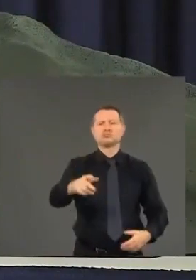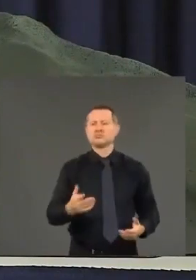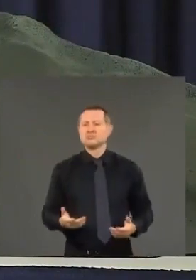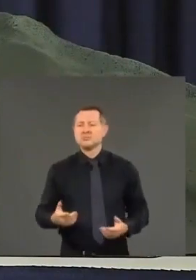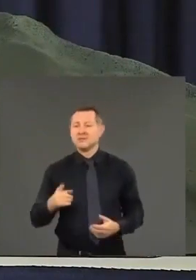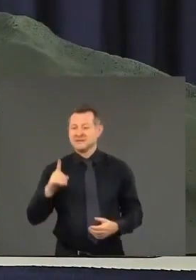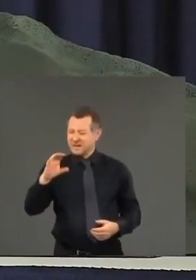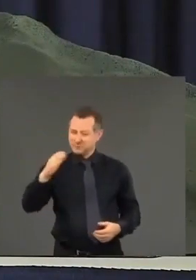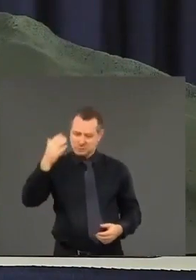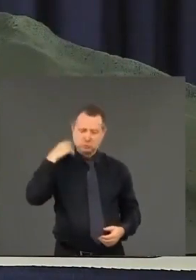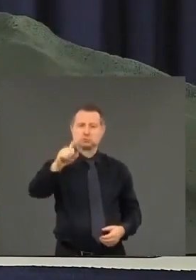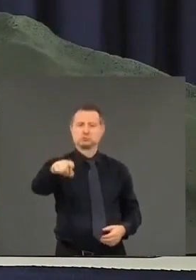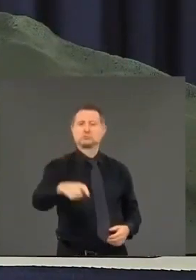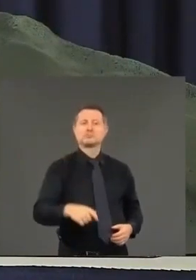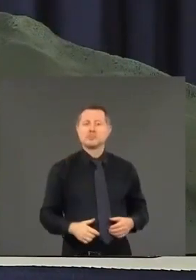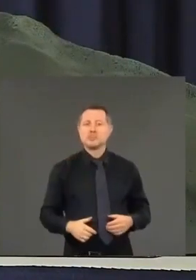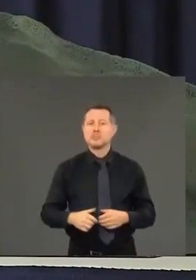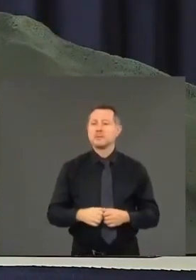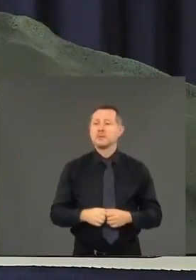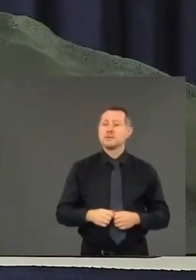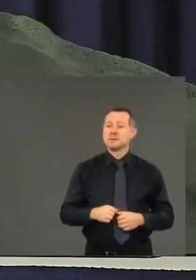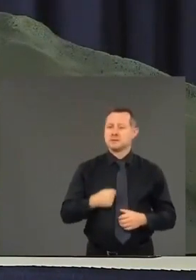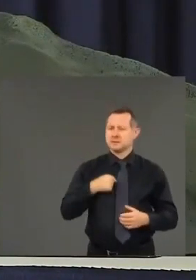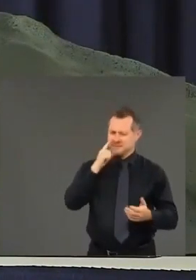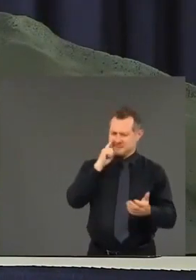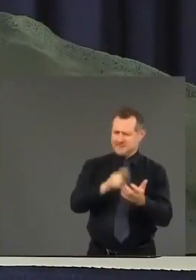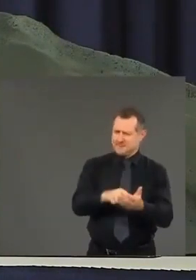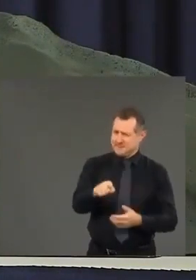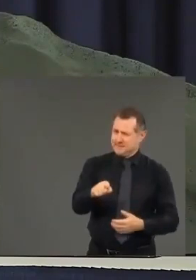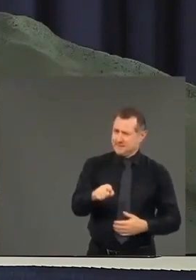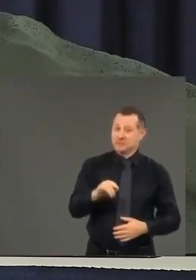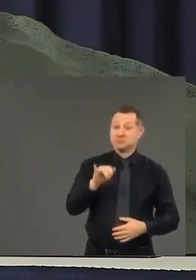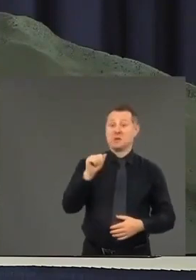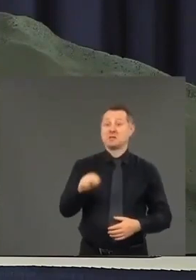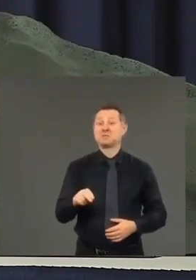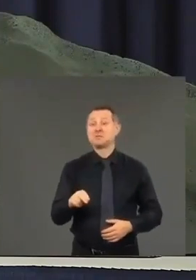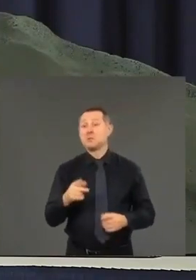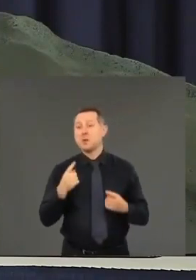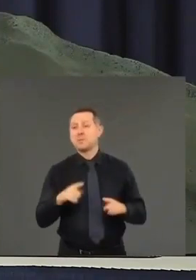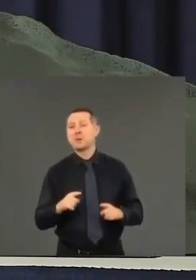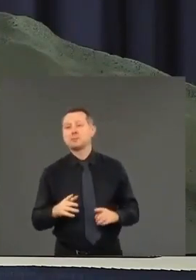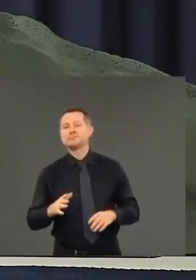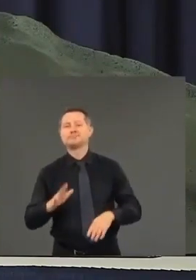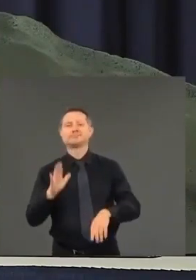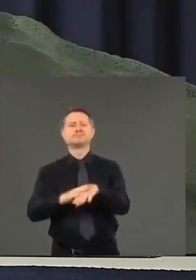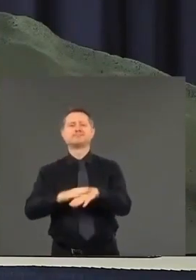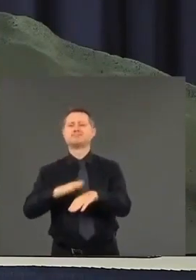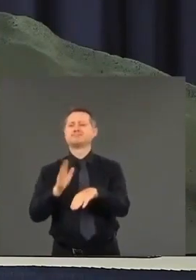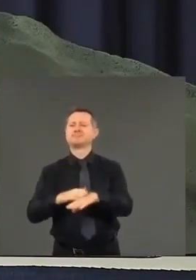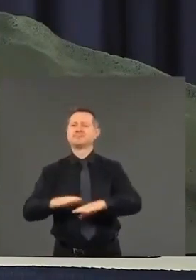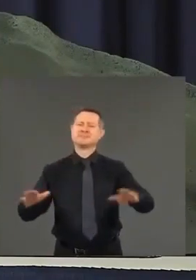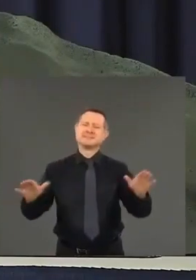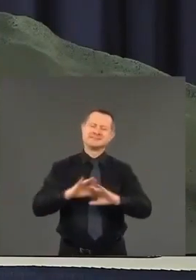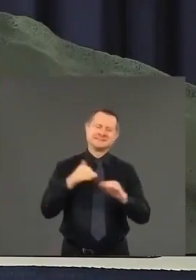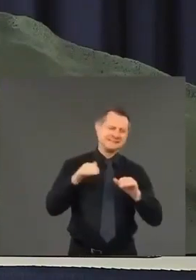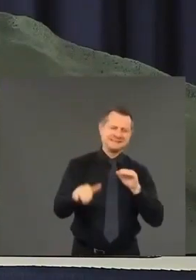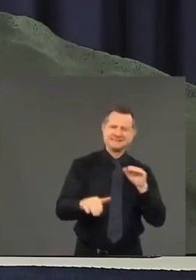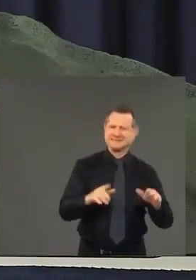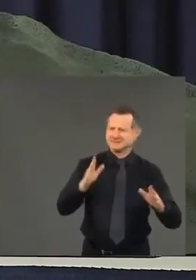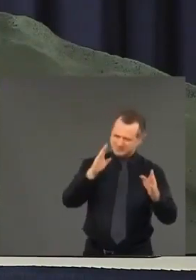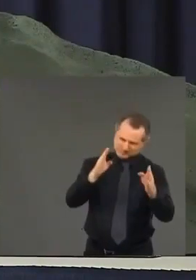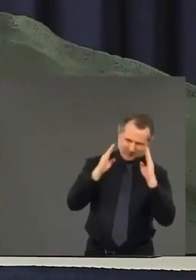December. When they saw it this past January, they should have kept blowing the whistle. The CDC,